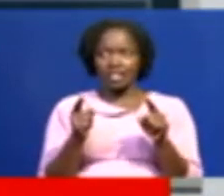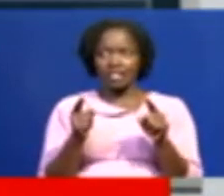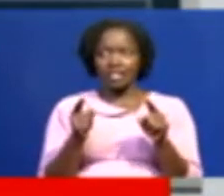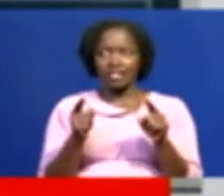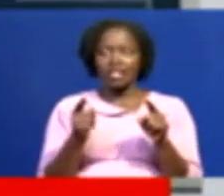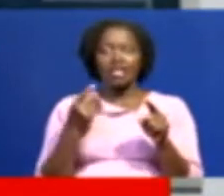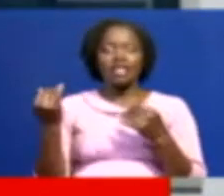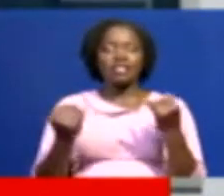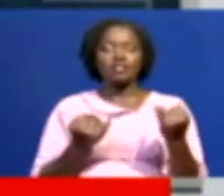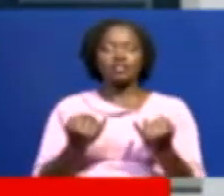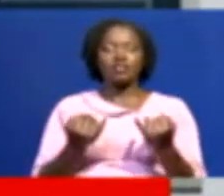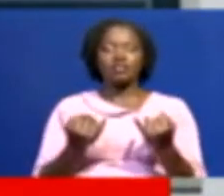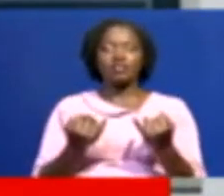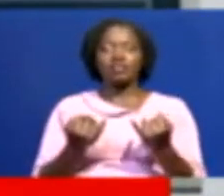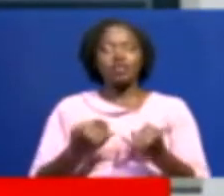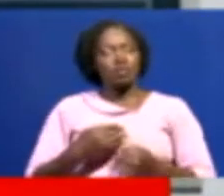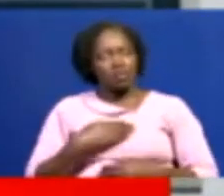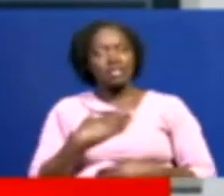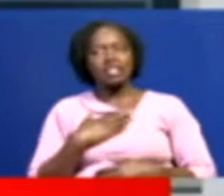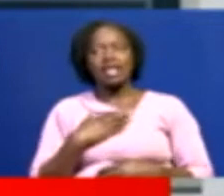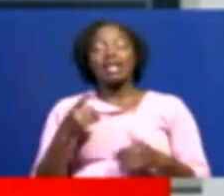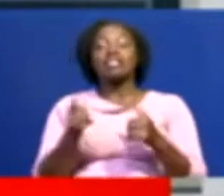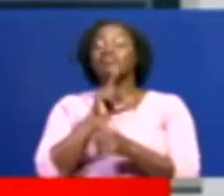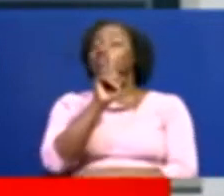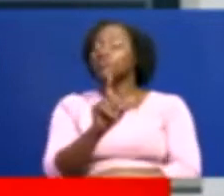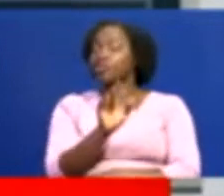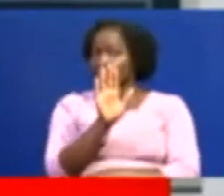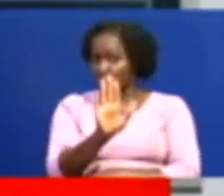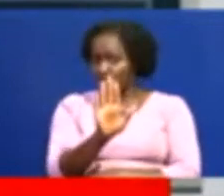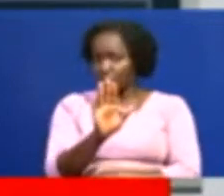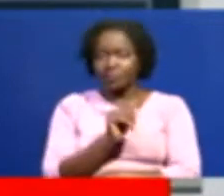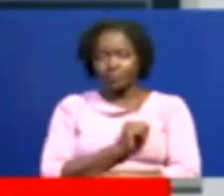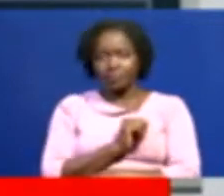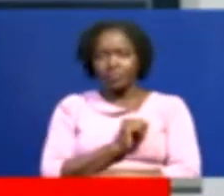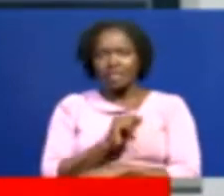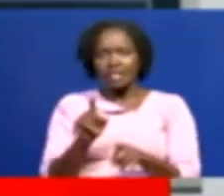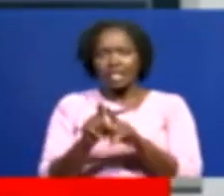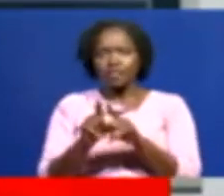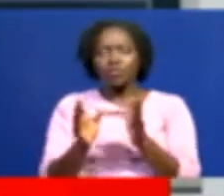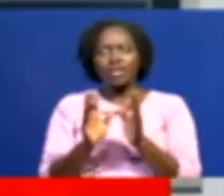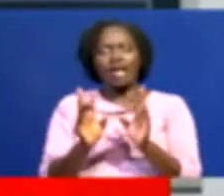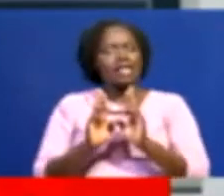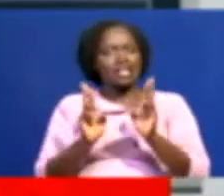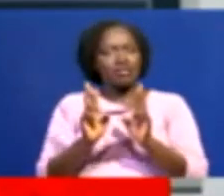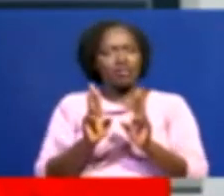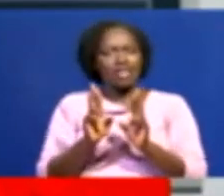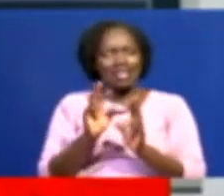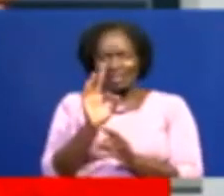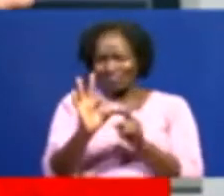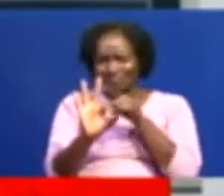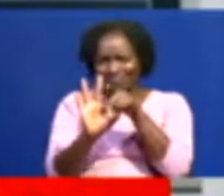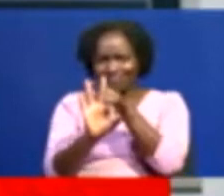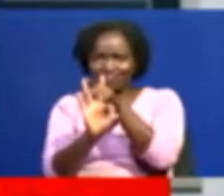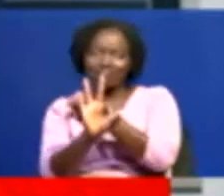to introduce to you Mheshimiwa. Mheshimiwa, maybe the first question will be to you, as we're gearing up for those three particular days,